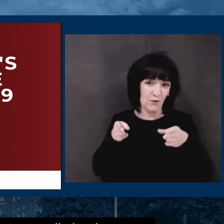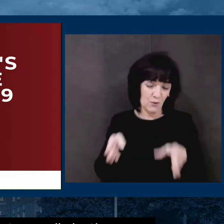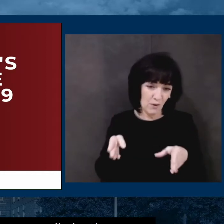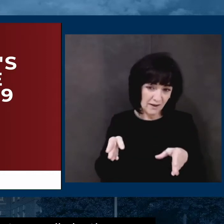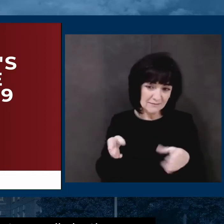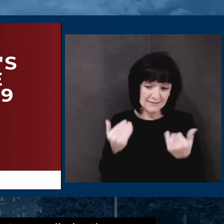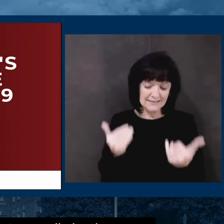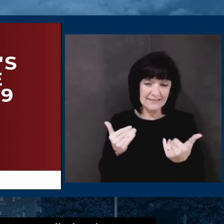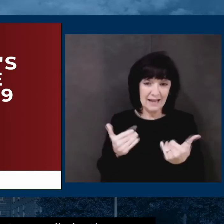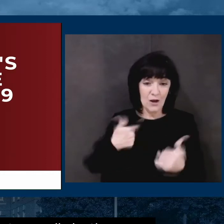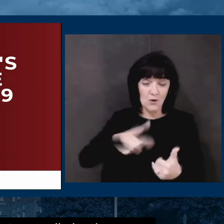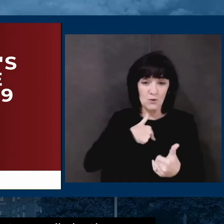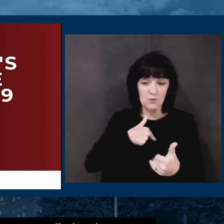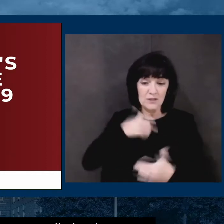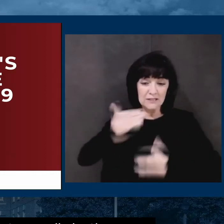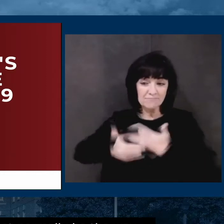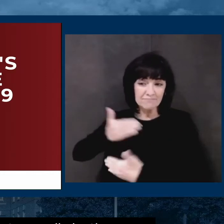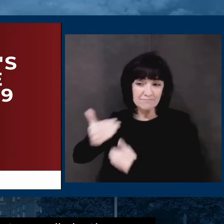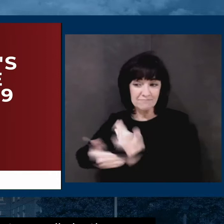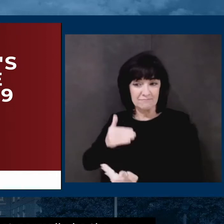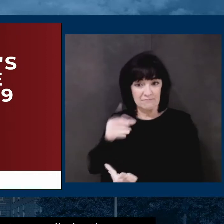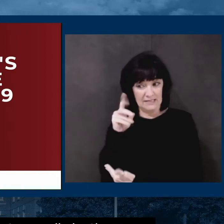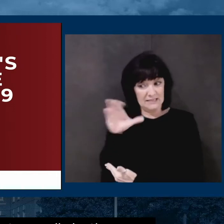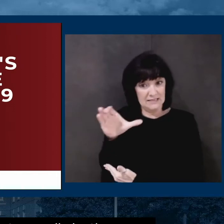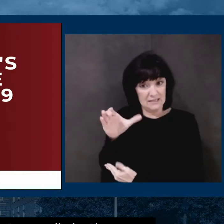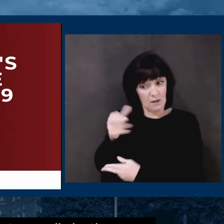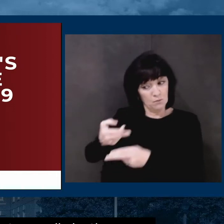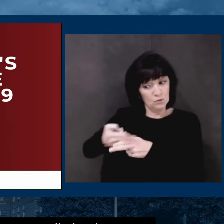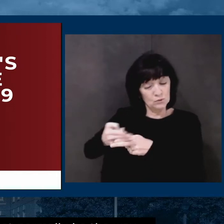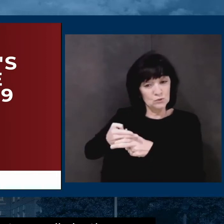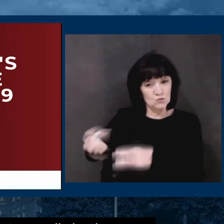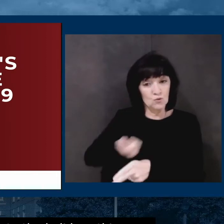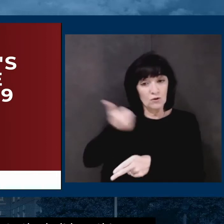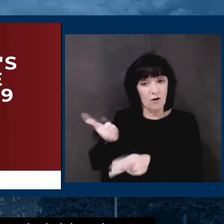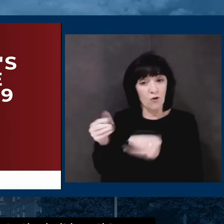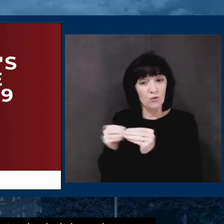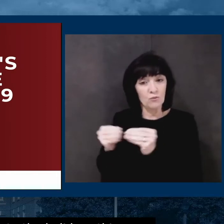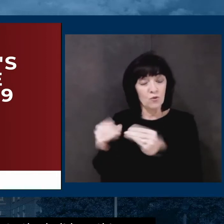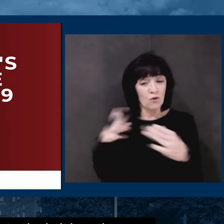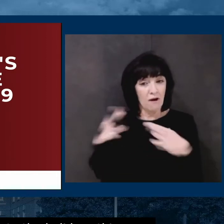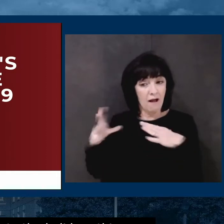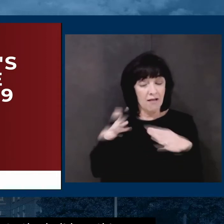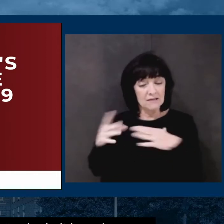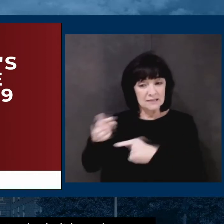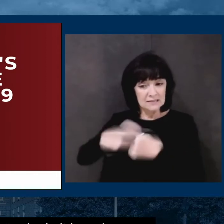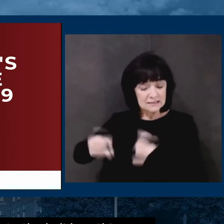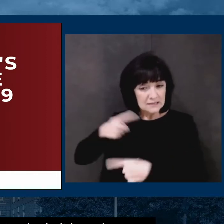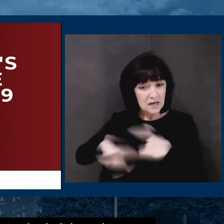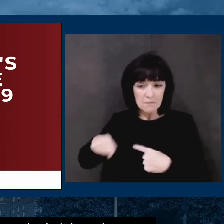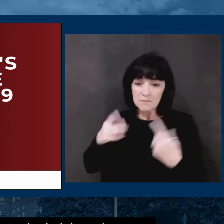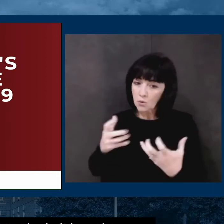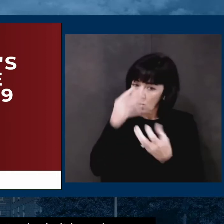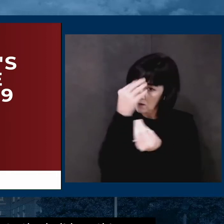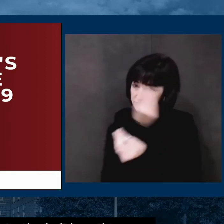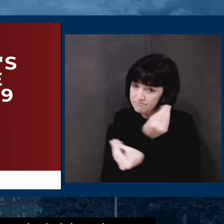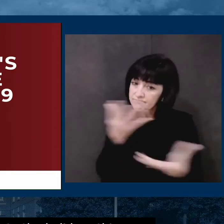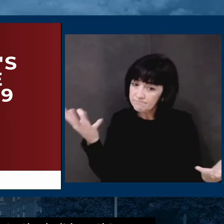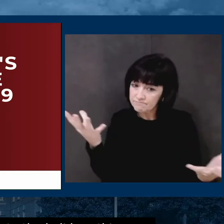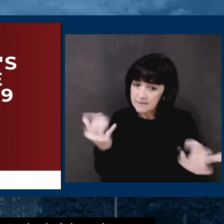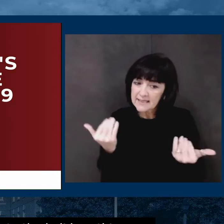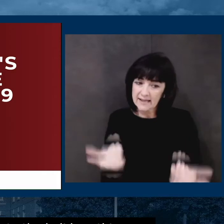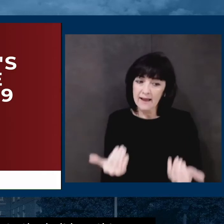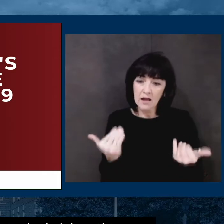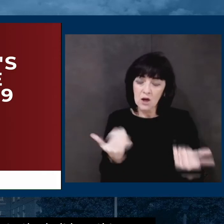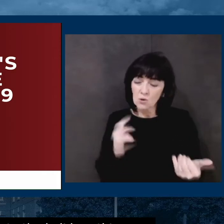the holidays this month in December, just want to remind everybody that we're experiencing now a